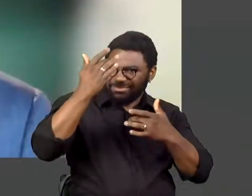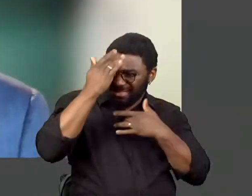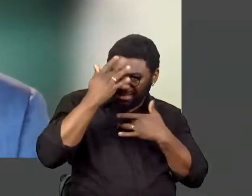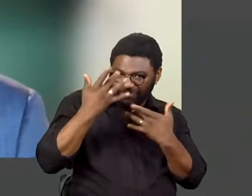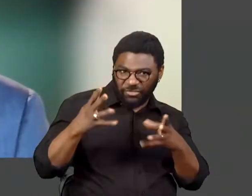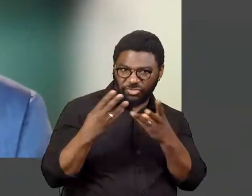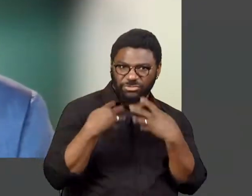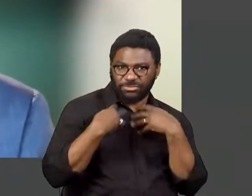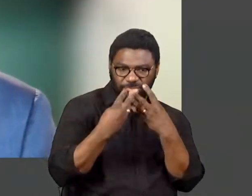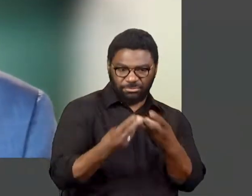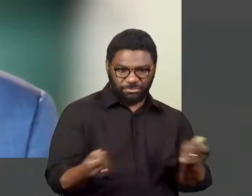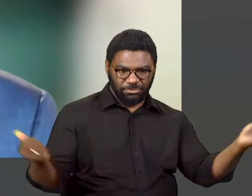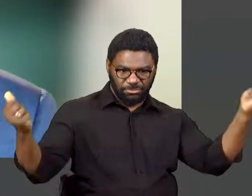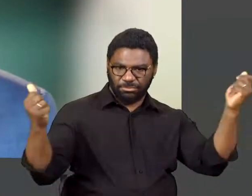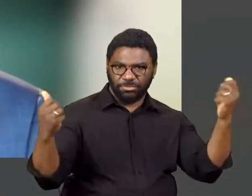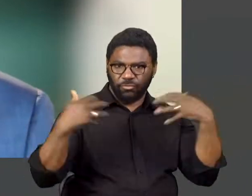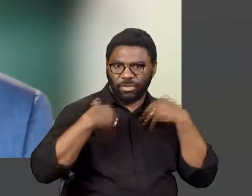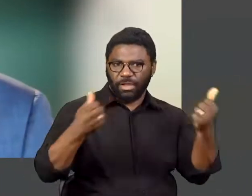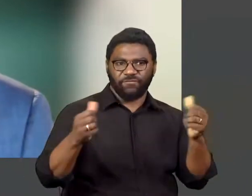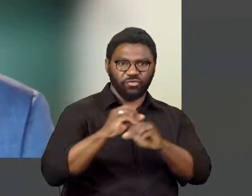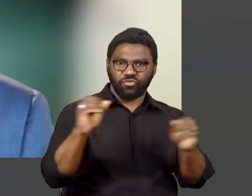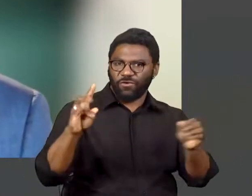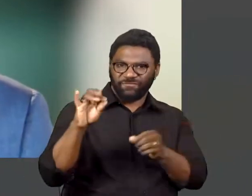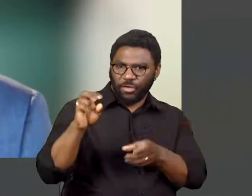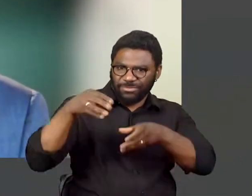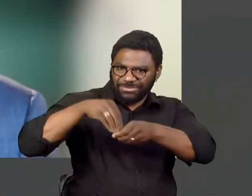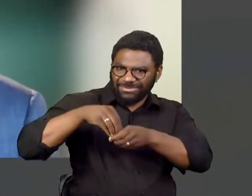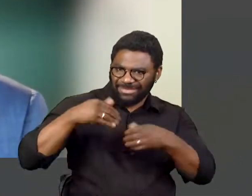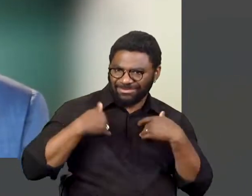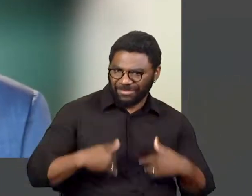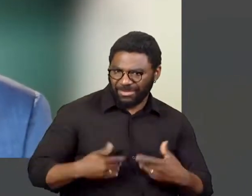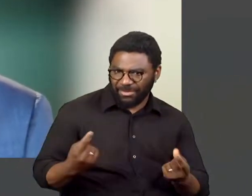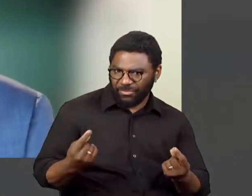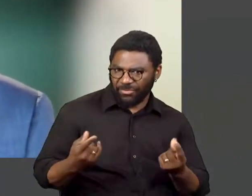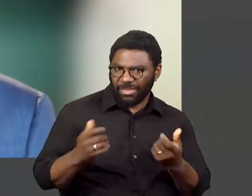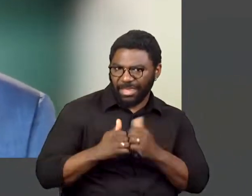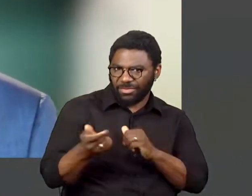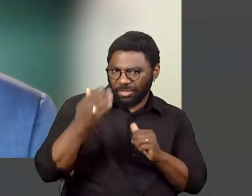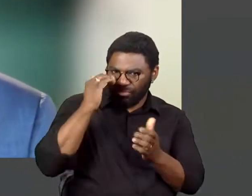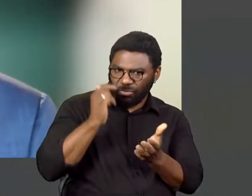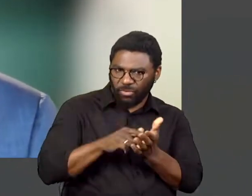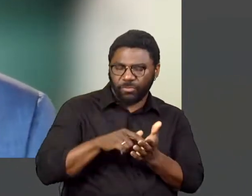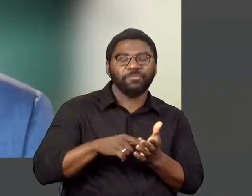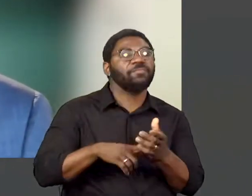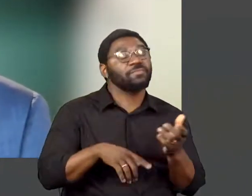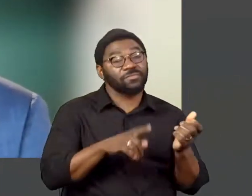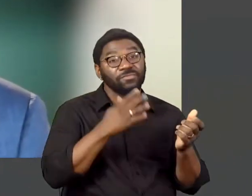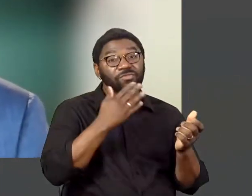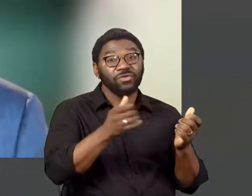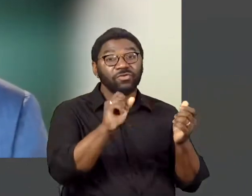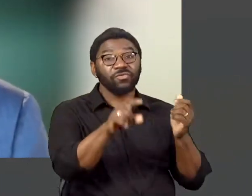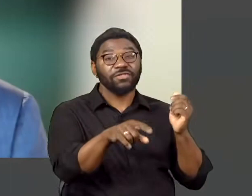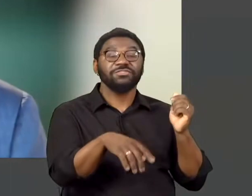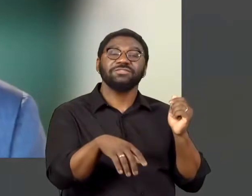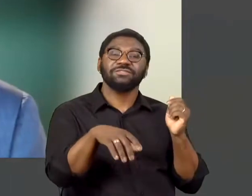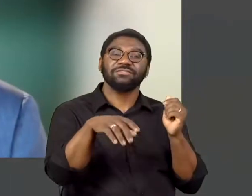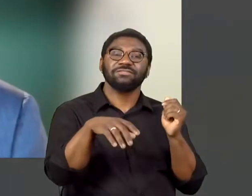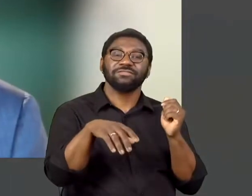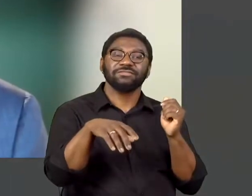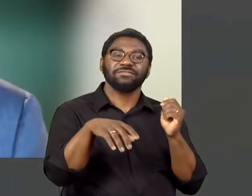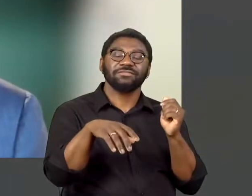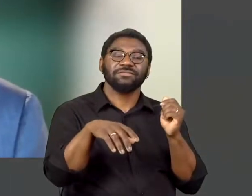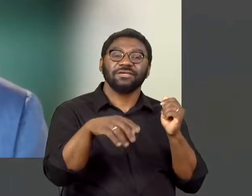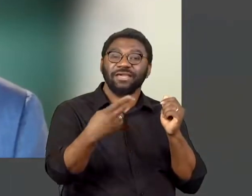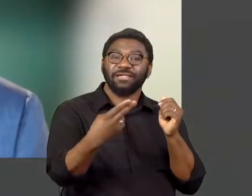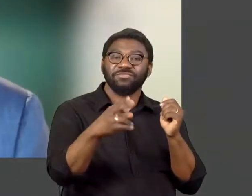Thank you. That's a wonderful question. So the signs of H5N1 in cattle are a precipitous and sudden drop